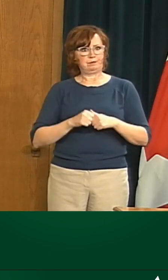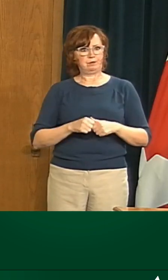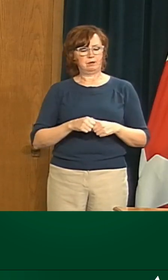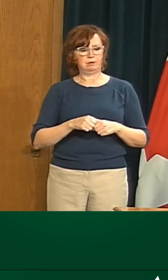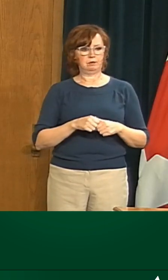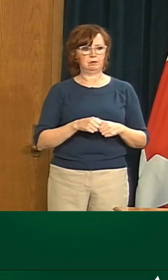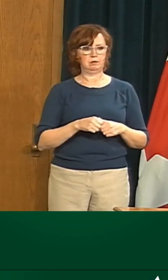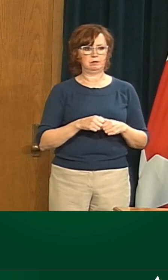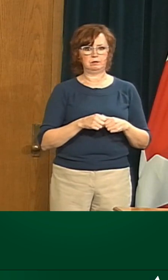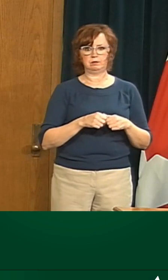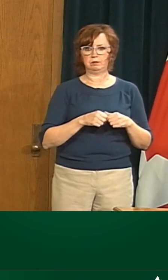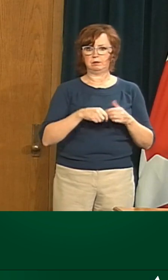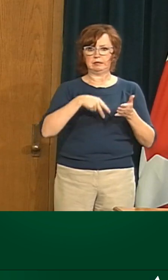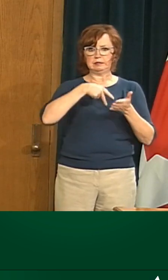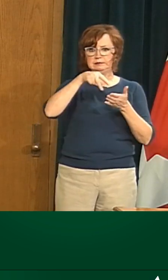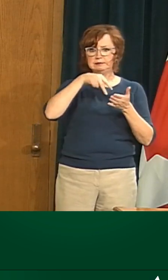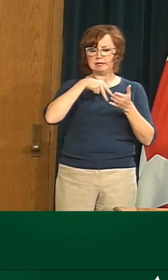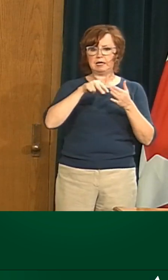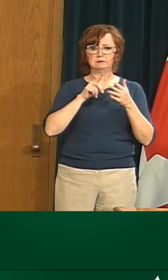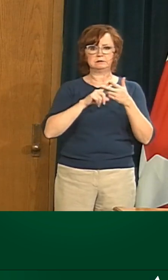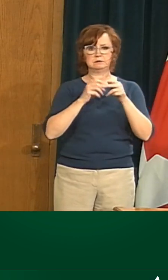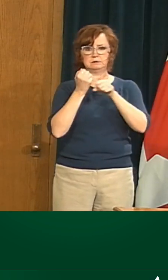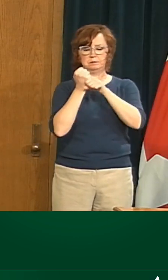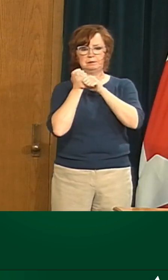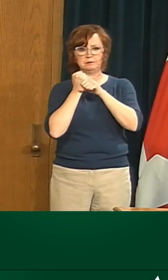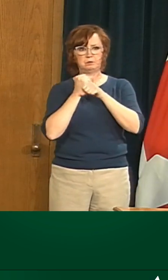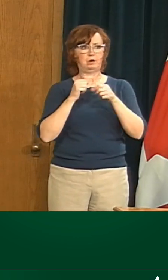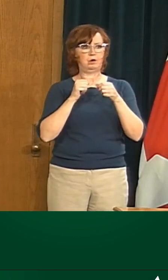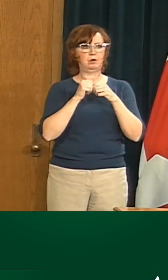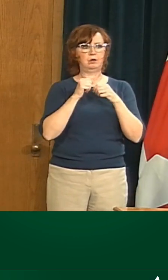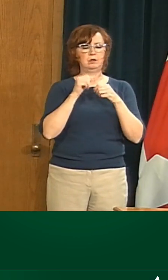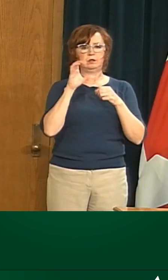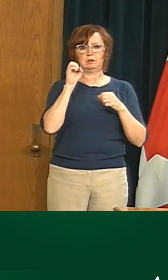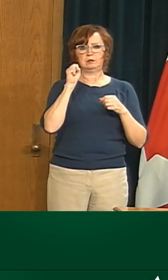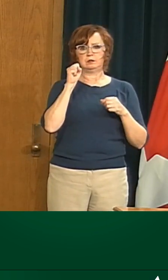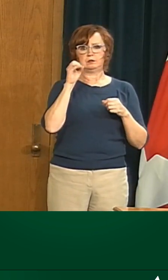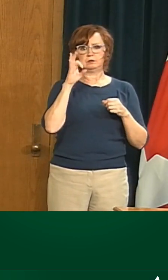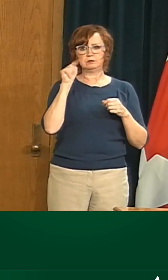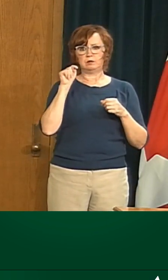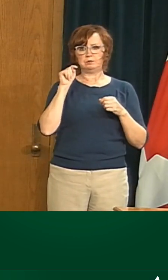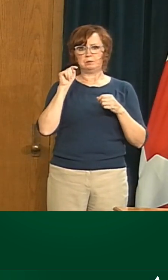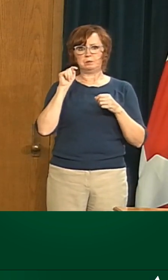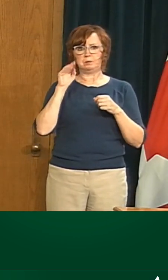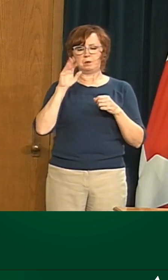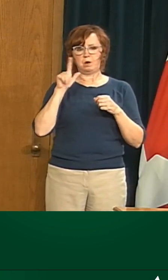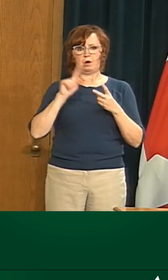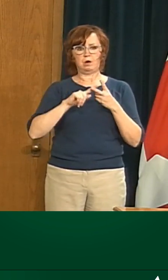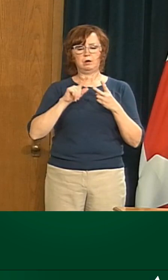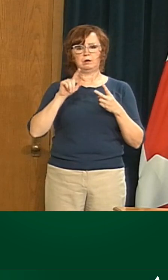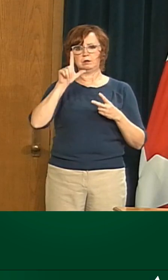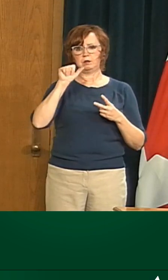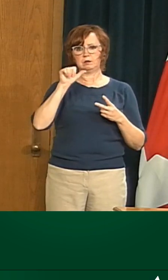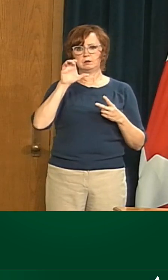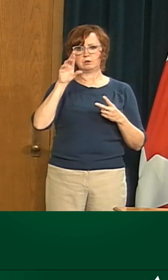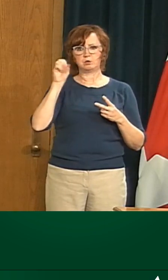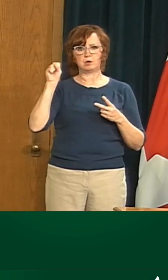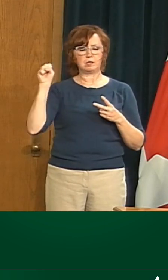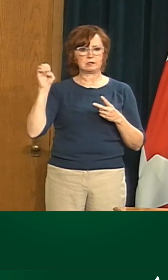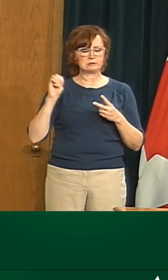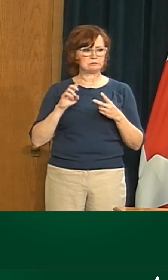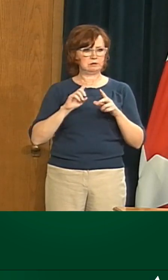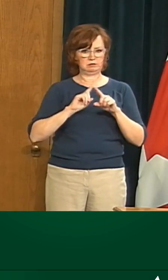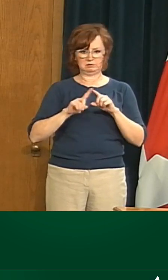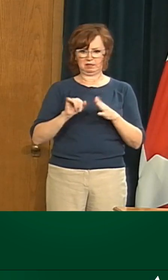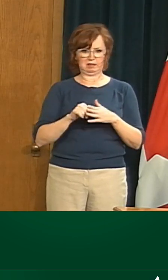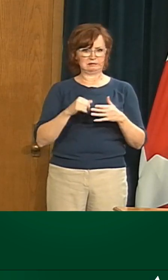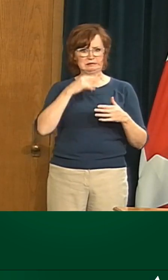there's youth dance, there's youth ball, there's softball, there's kids that want to play lacrosse. So that's just at the minor level.